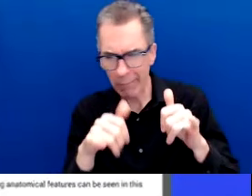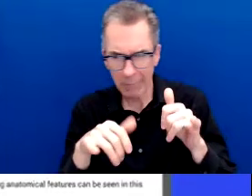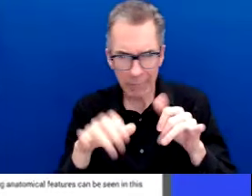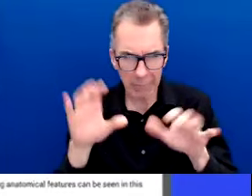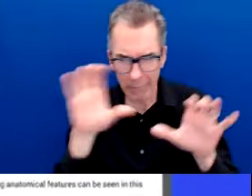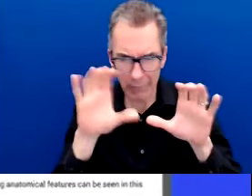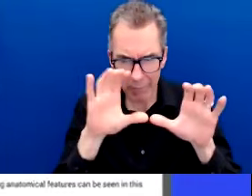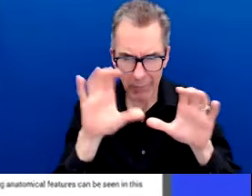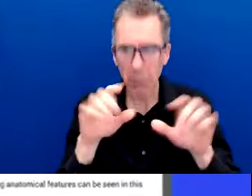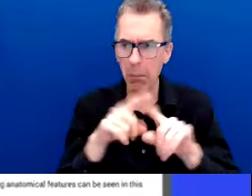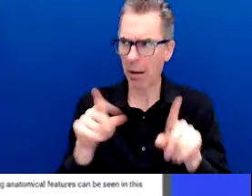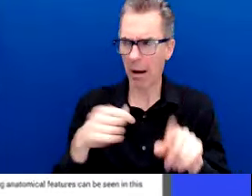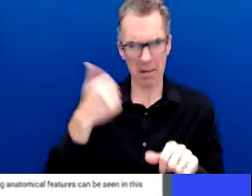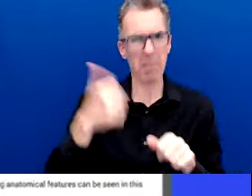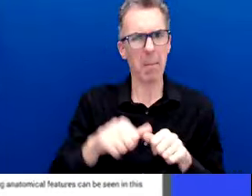feature.